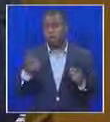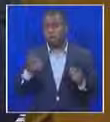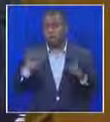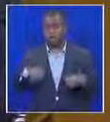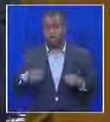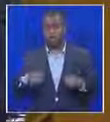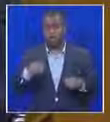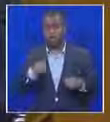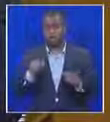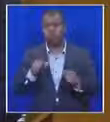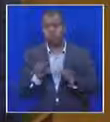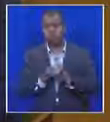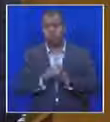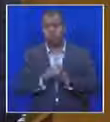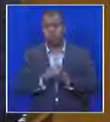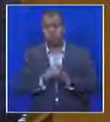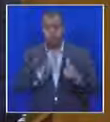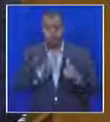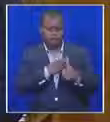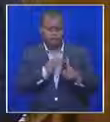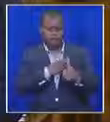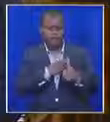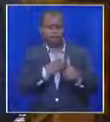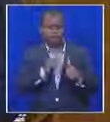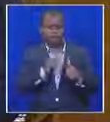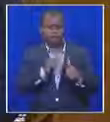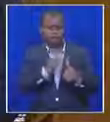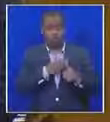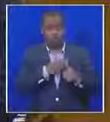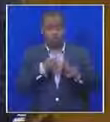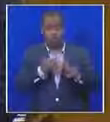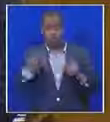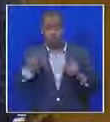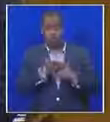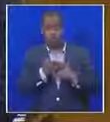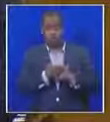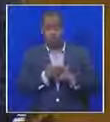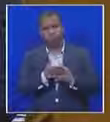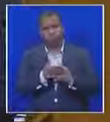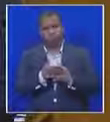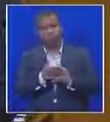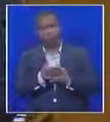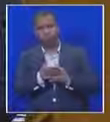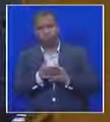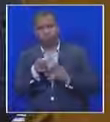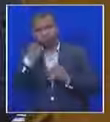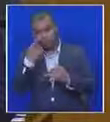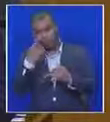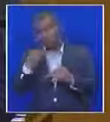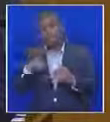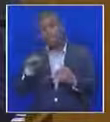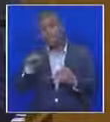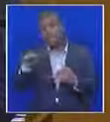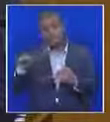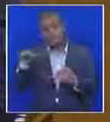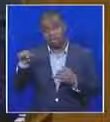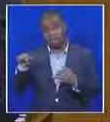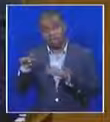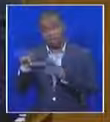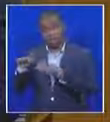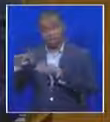critical that our first point of intervention starts with South African Airways as a state-owned enterprise.